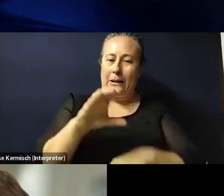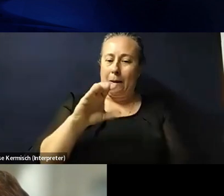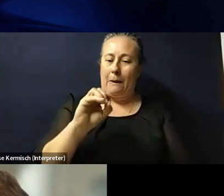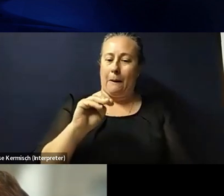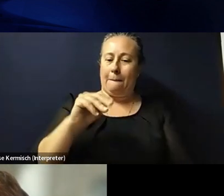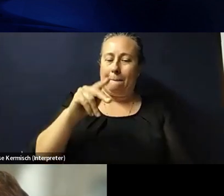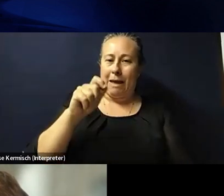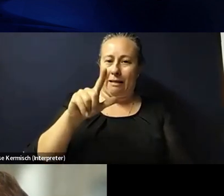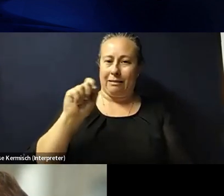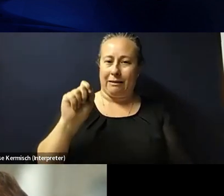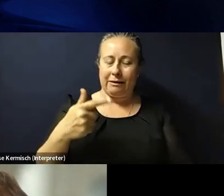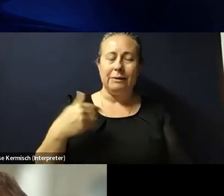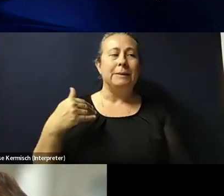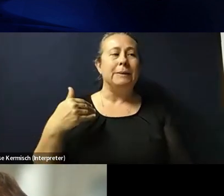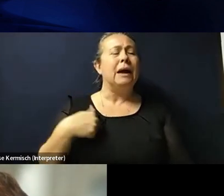about the